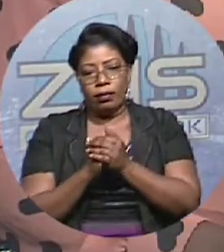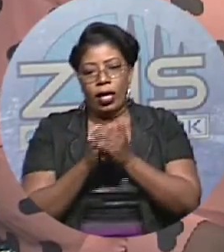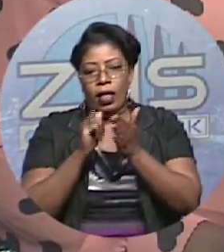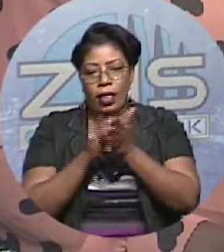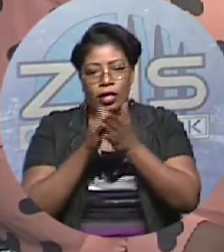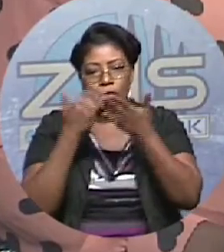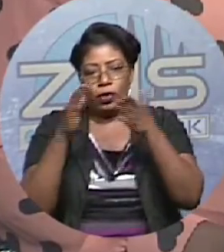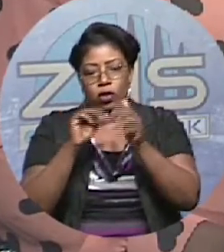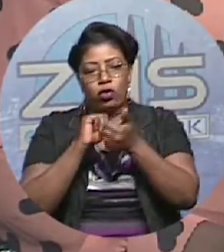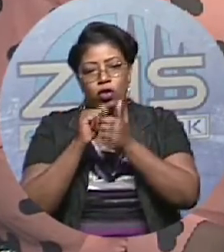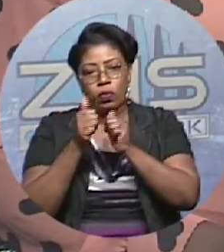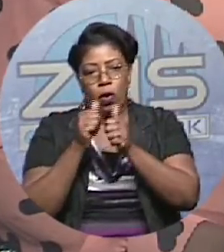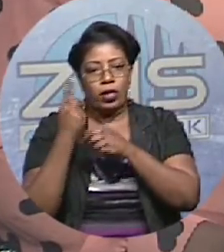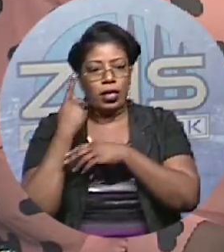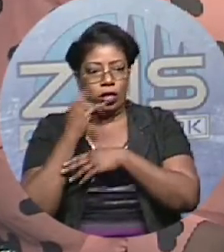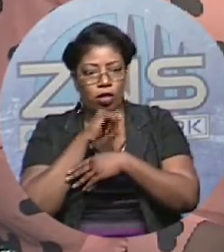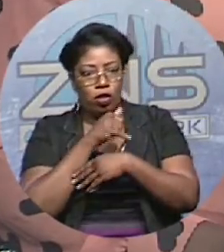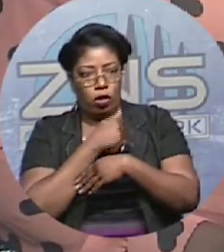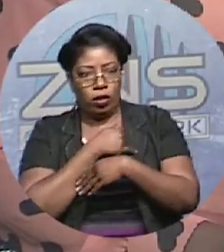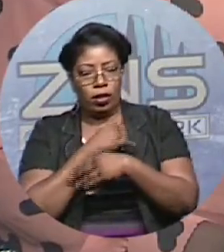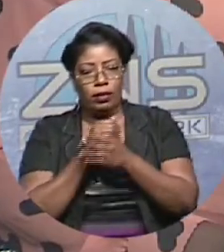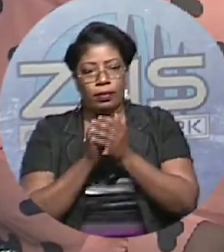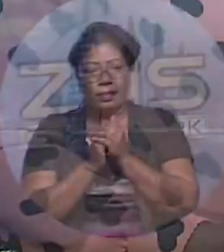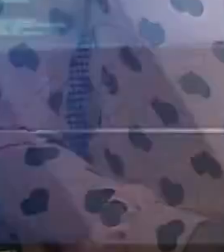have for sports. I'm Kelsey Johnson.